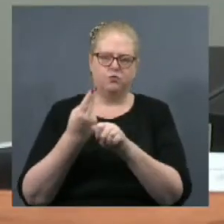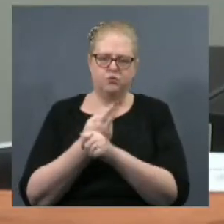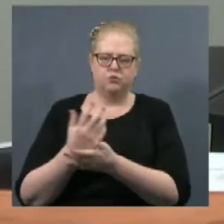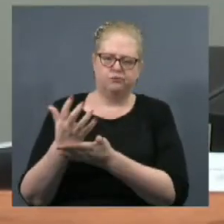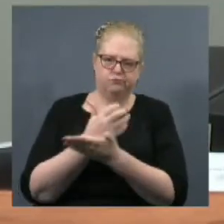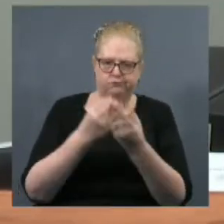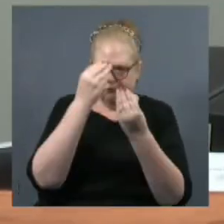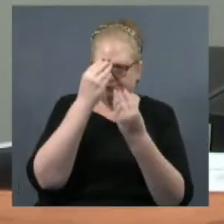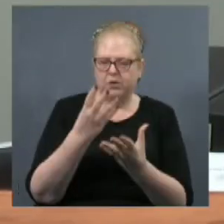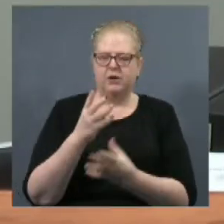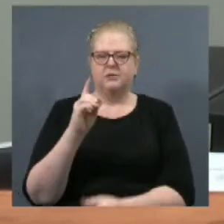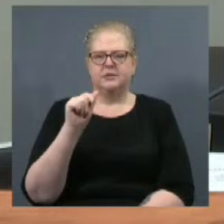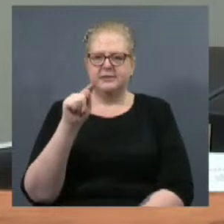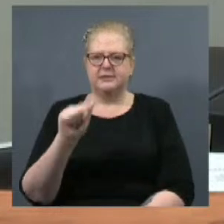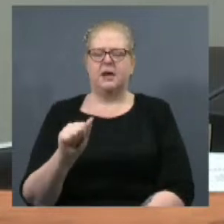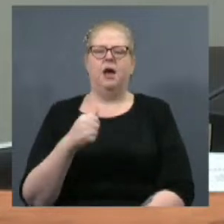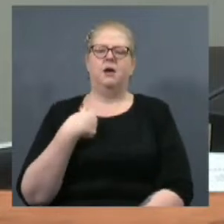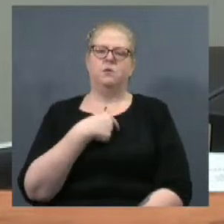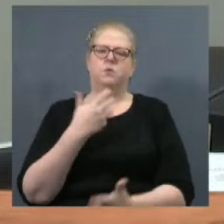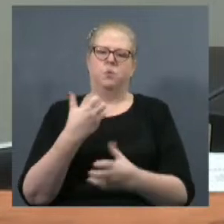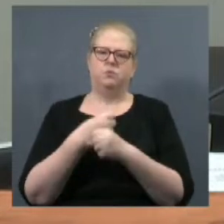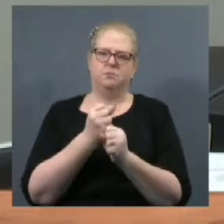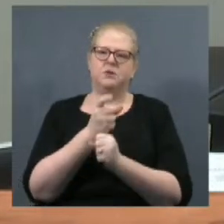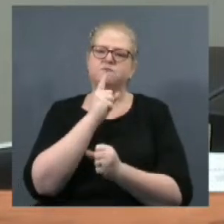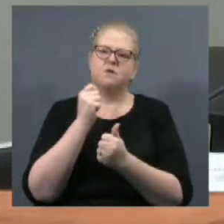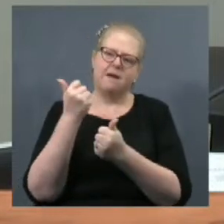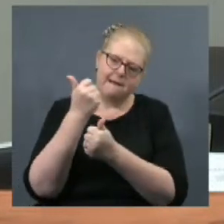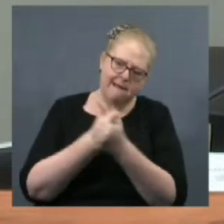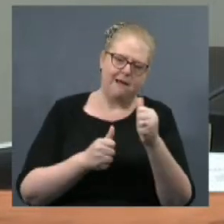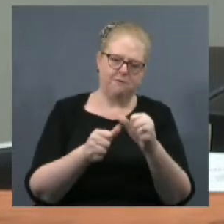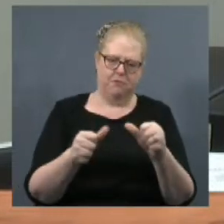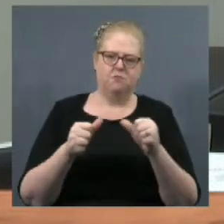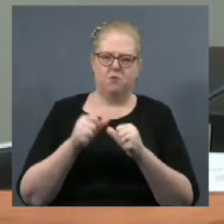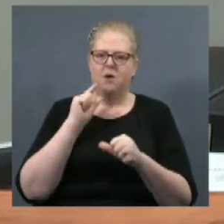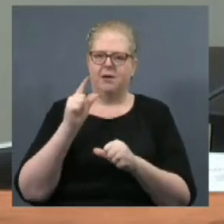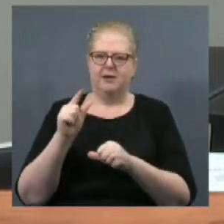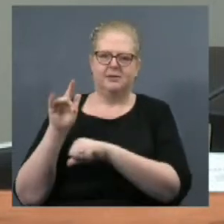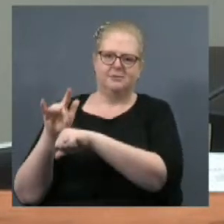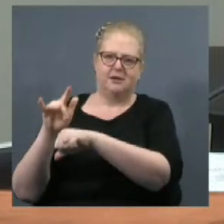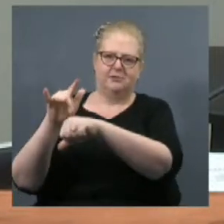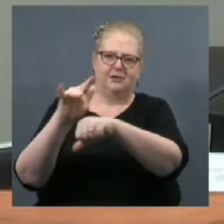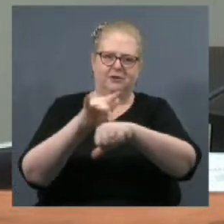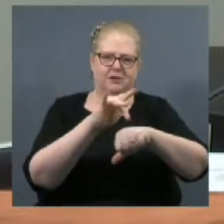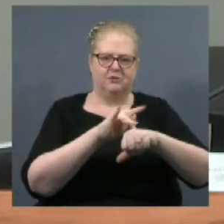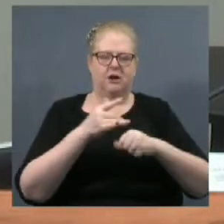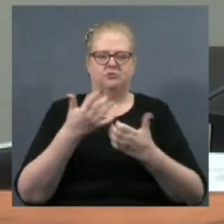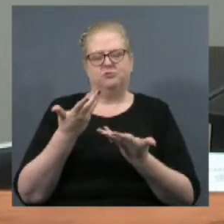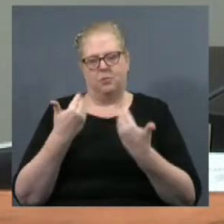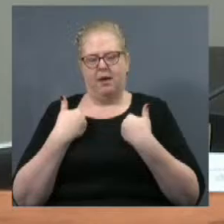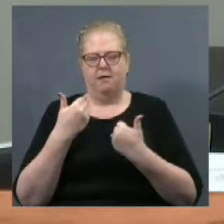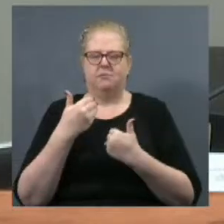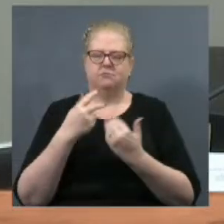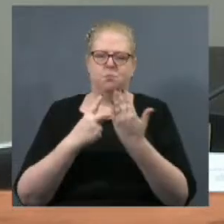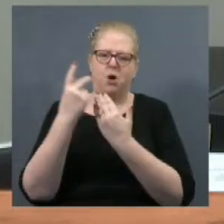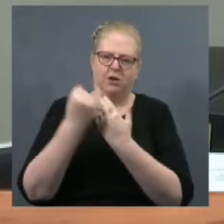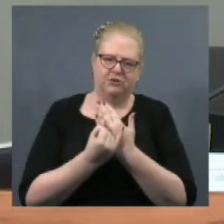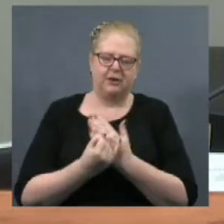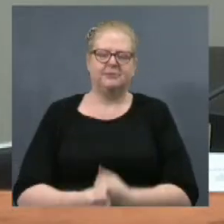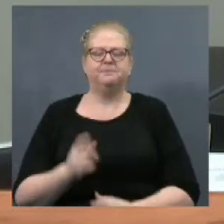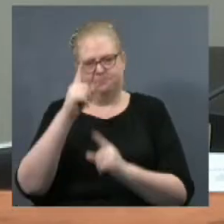to make certain that every ward is touched. That's always the goal. So. Thank you. All